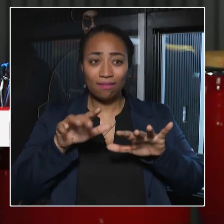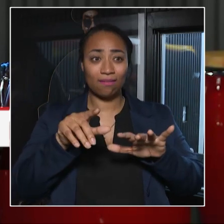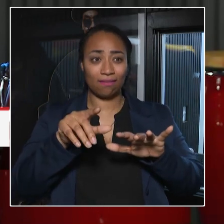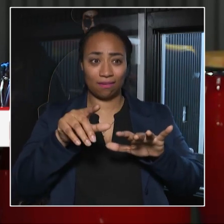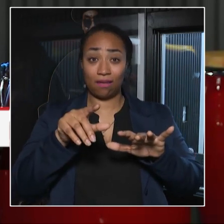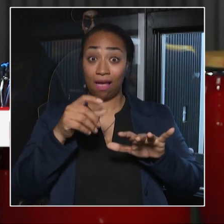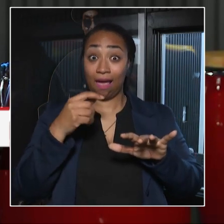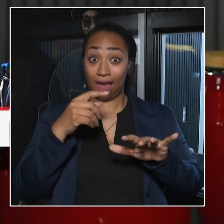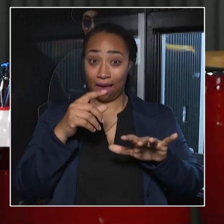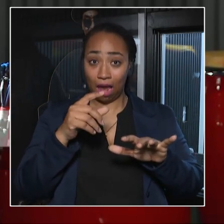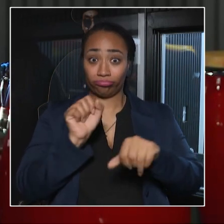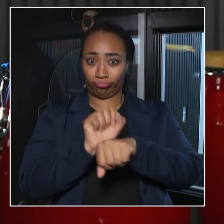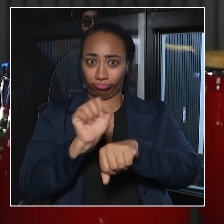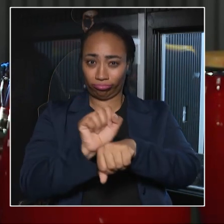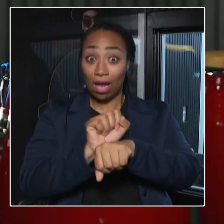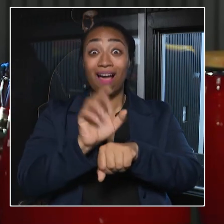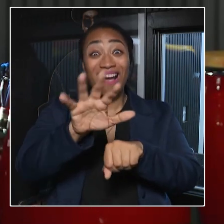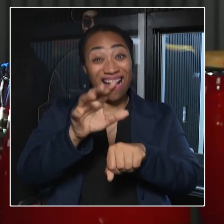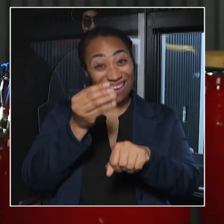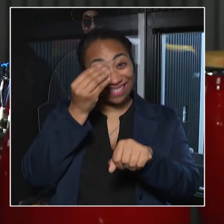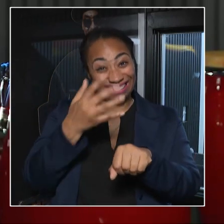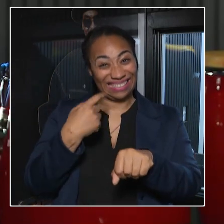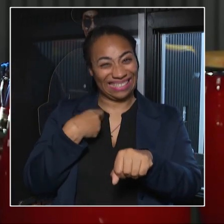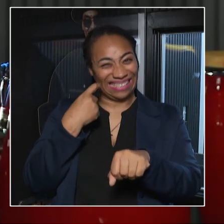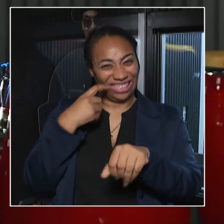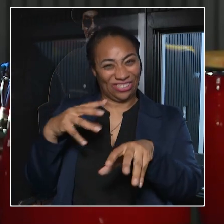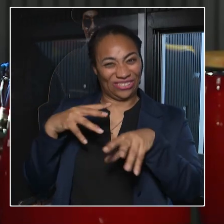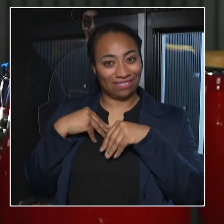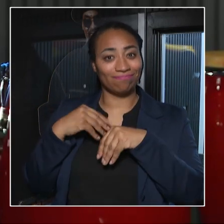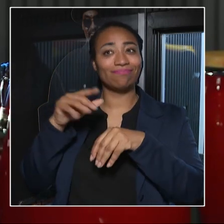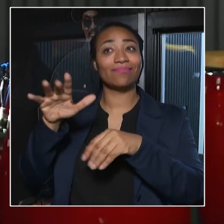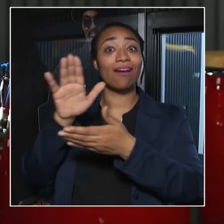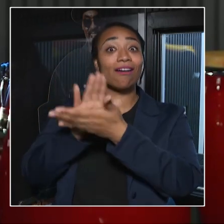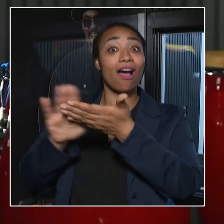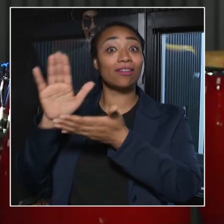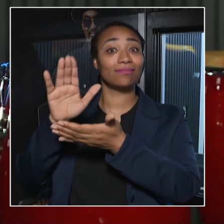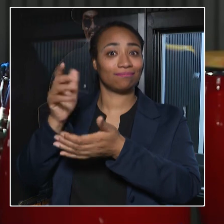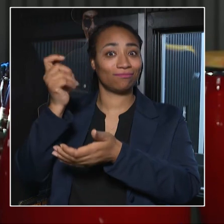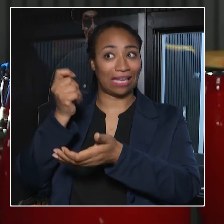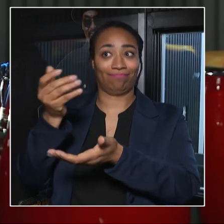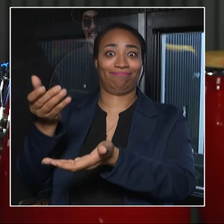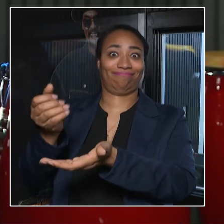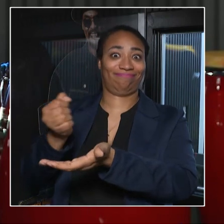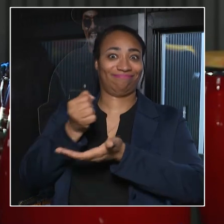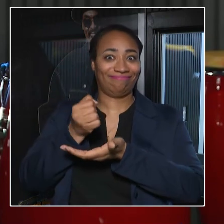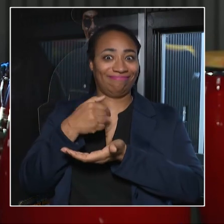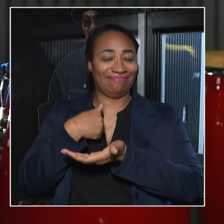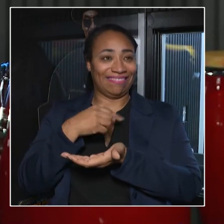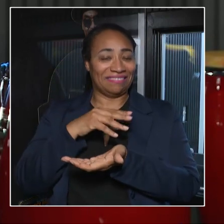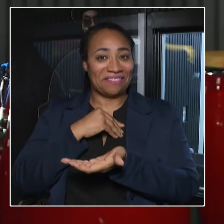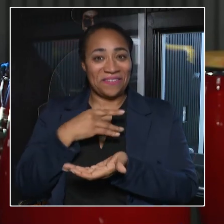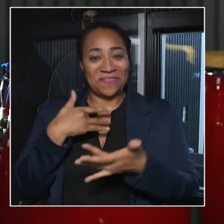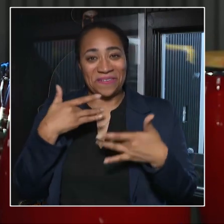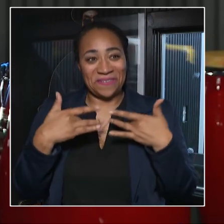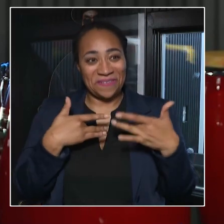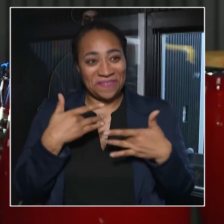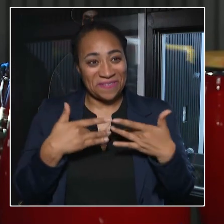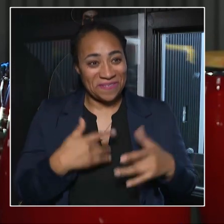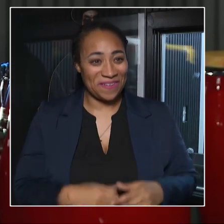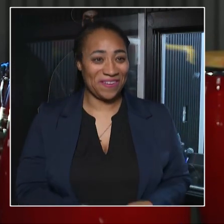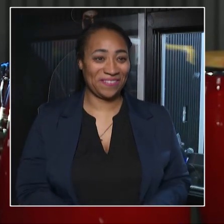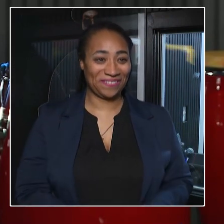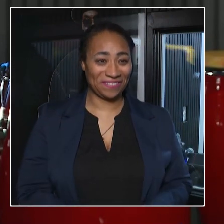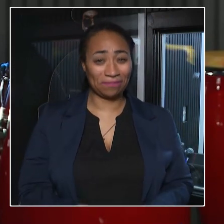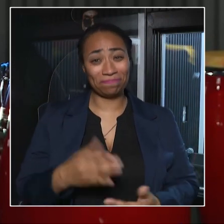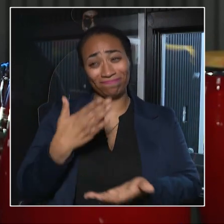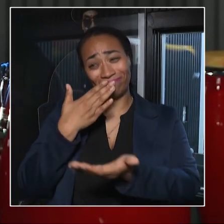Thank you. I want to say thank you to Mr. Ronald Moten, who is a devout community